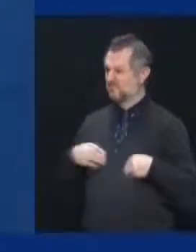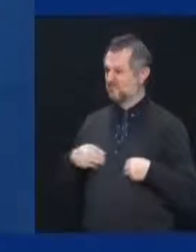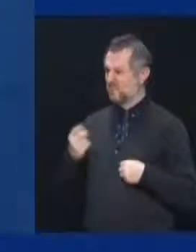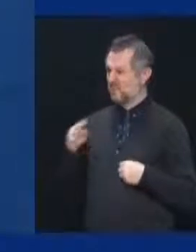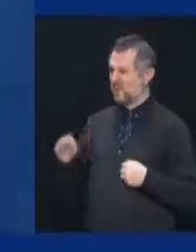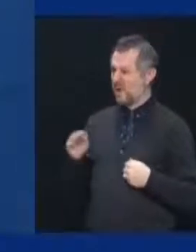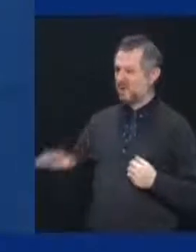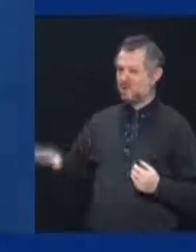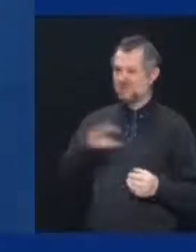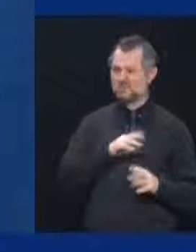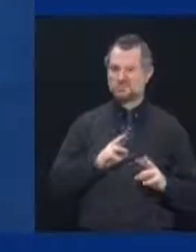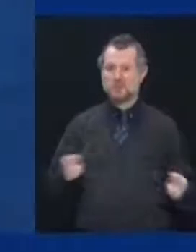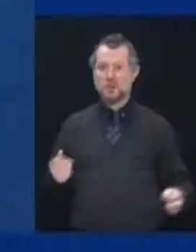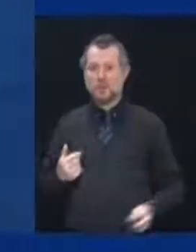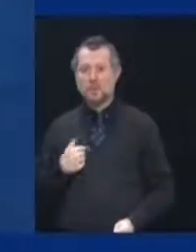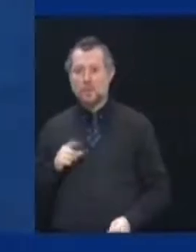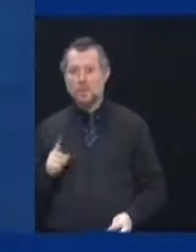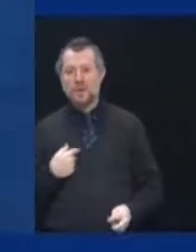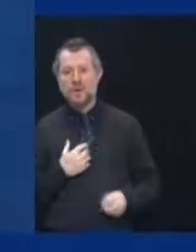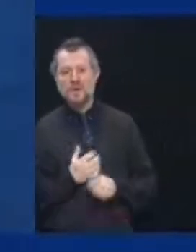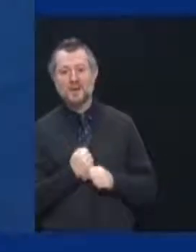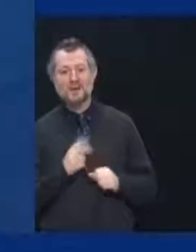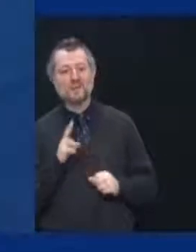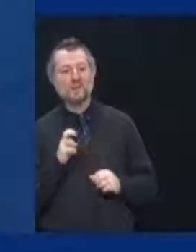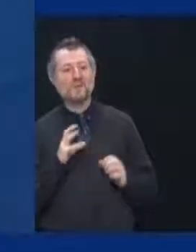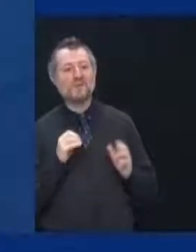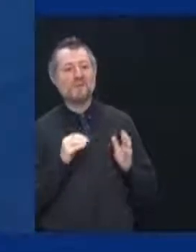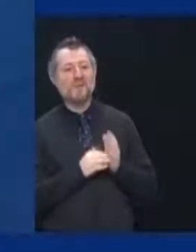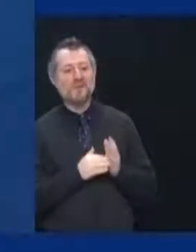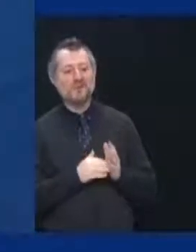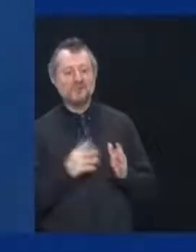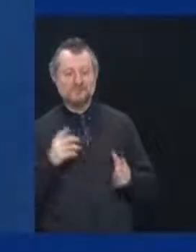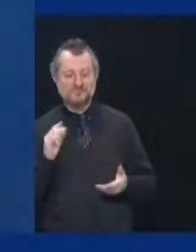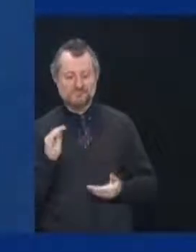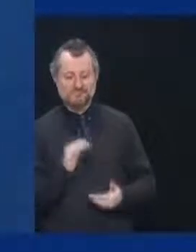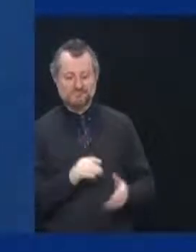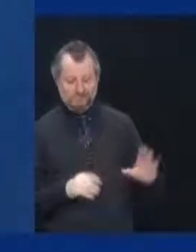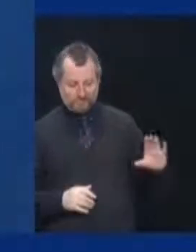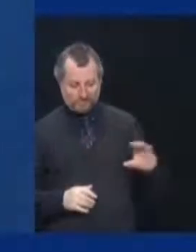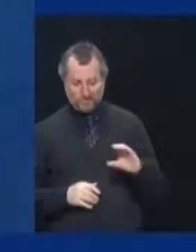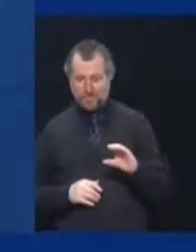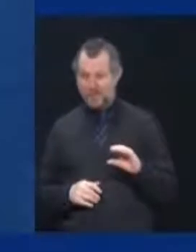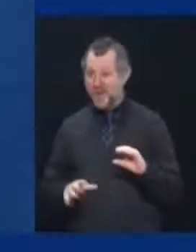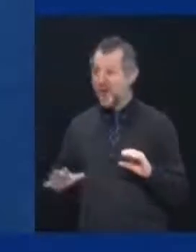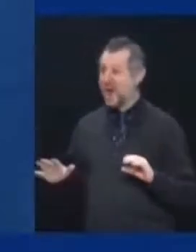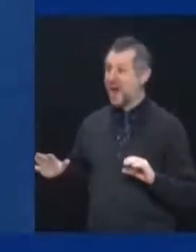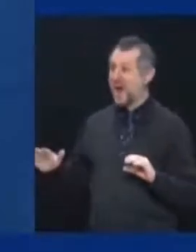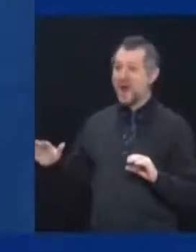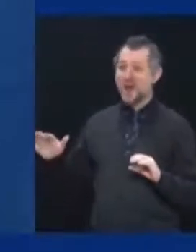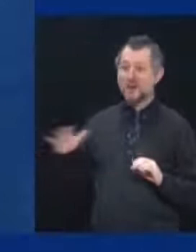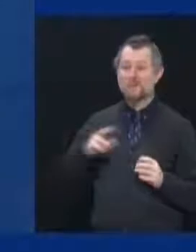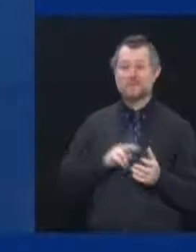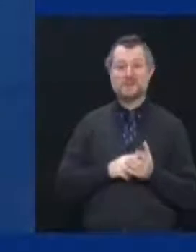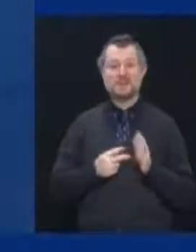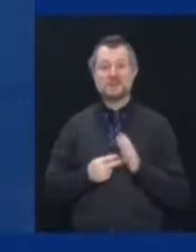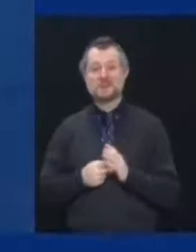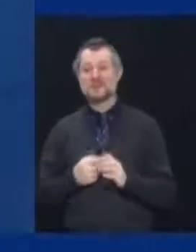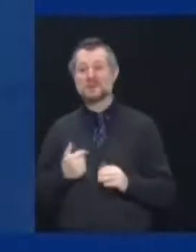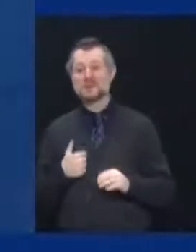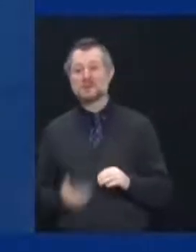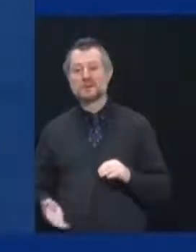receiving 250,000 allocation per week. It would take this confusion and